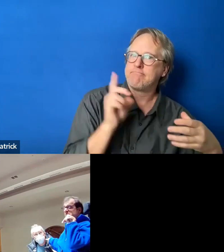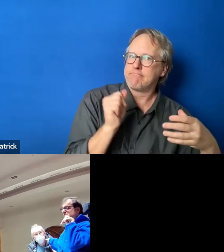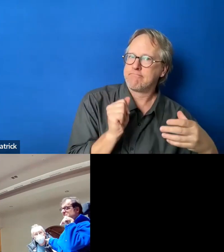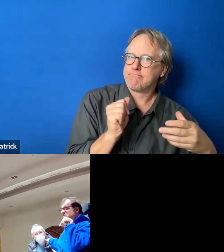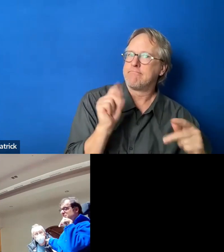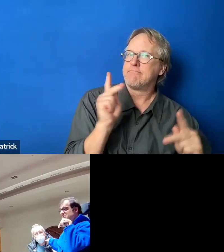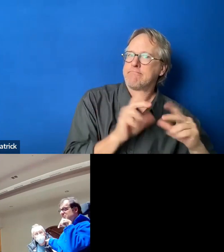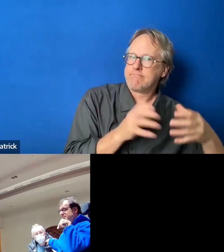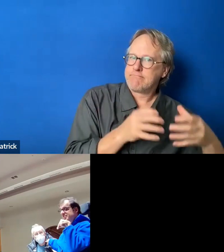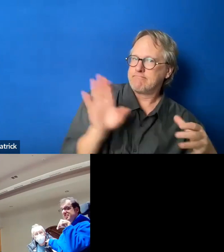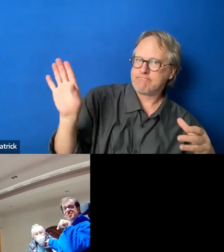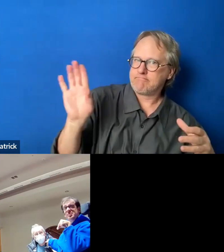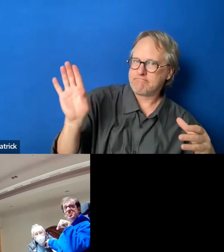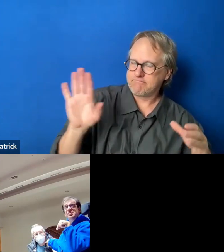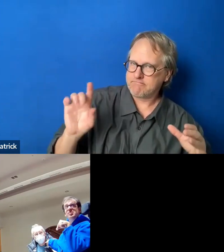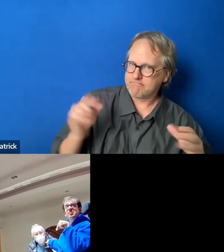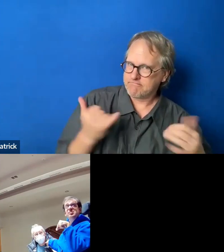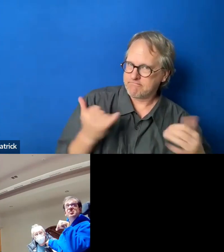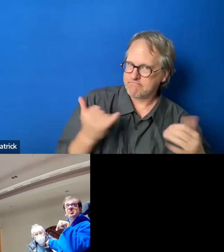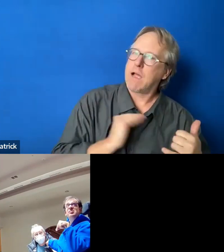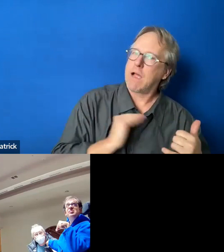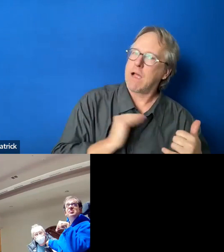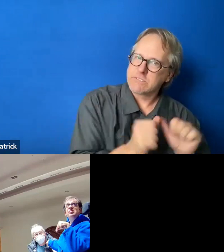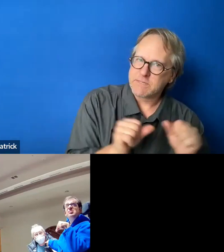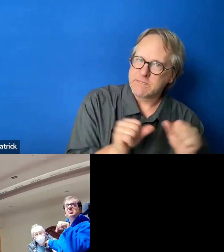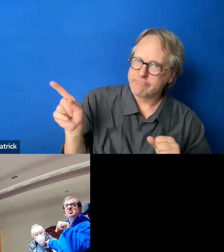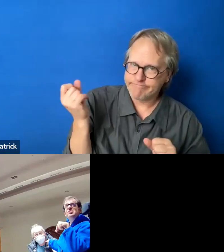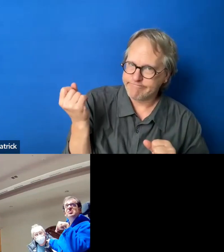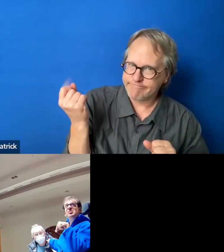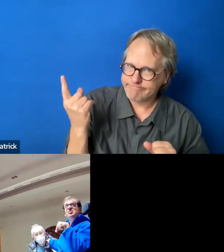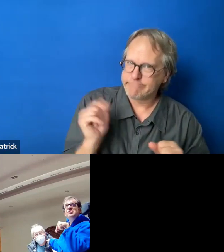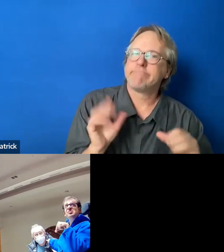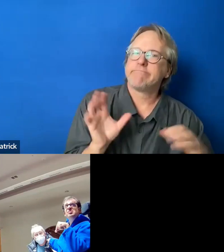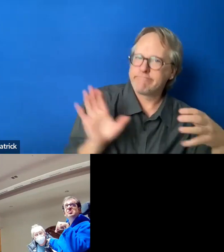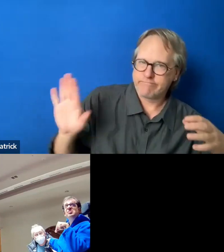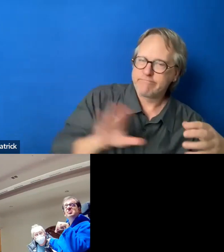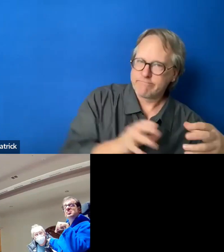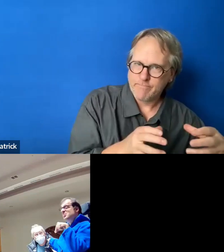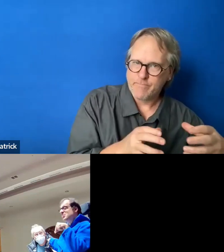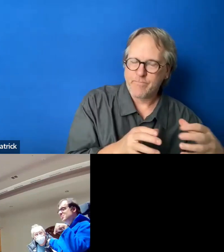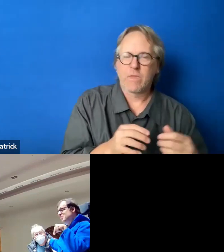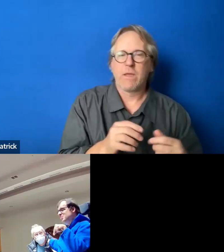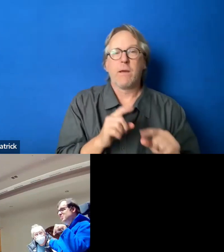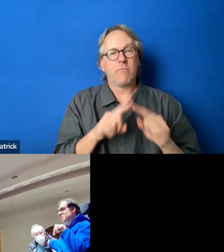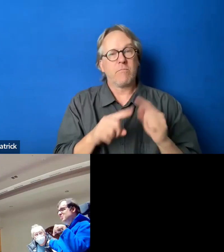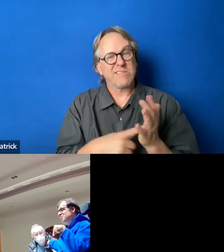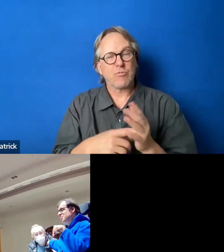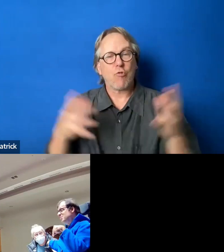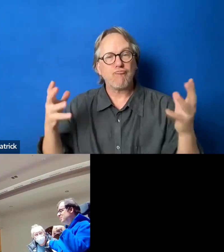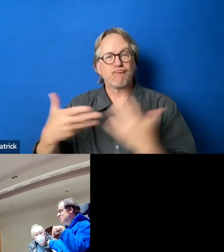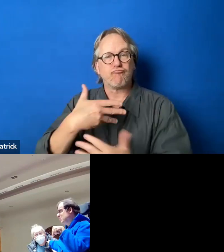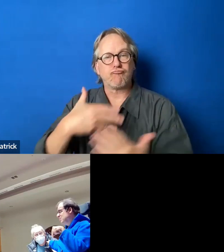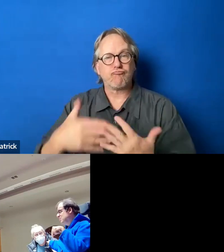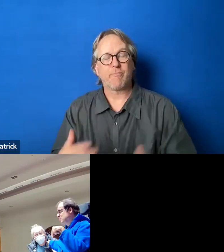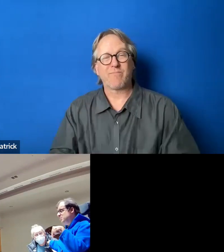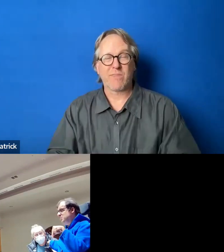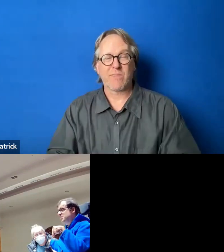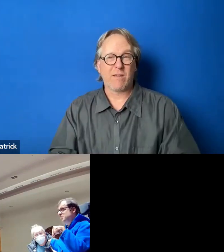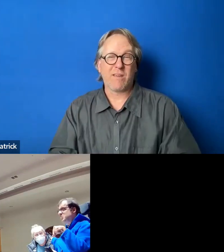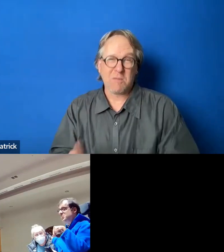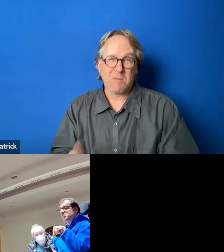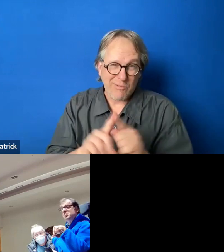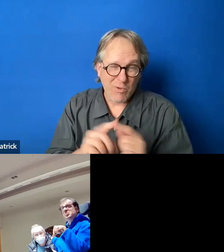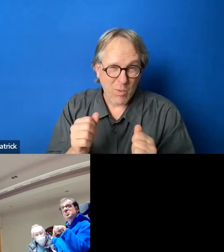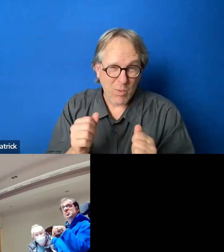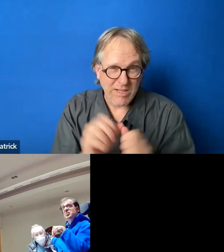where, I mean, even in any cross disability space, it's already challenging, right?